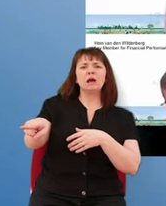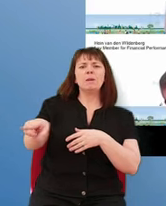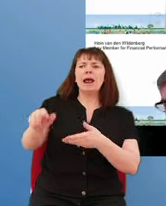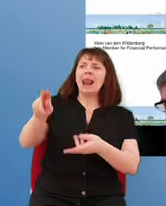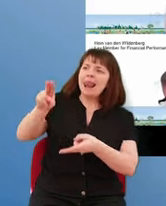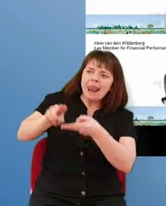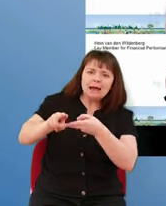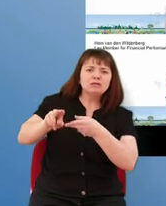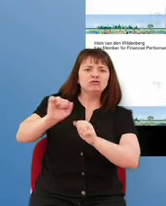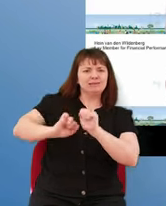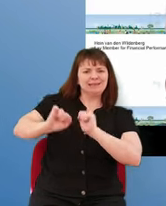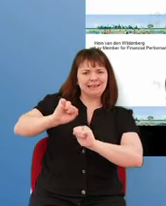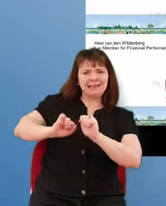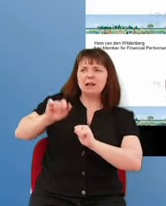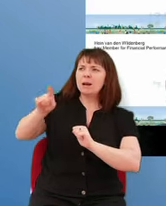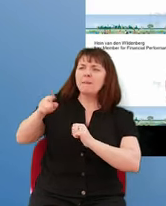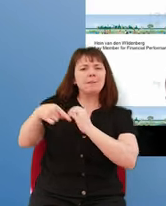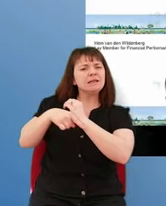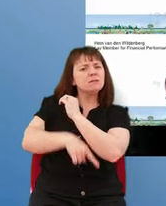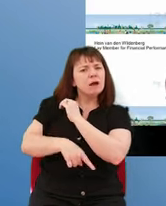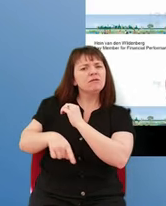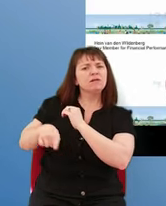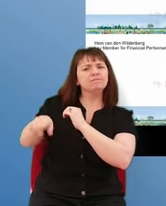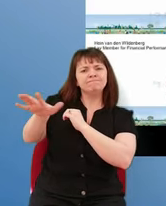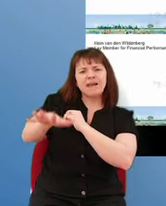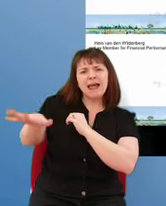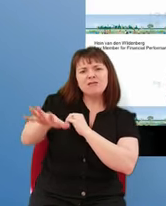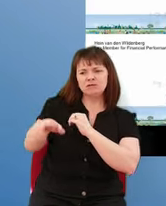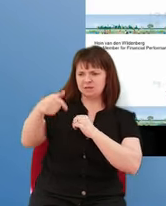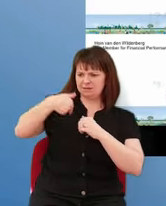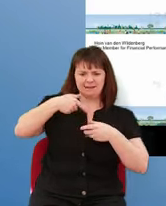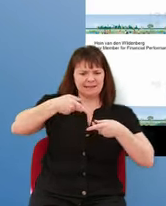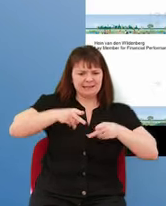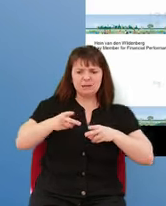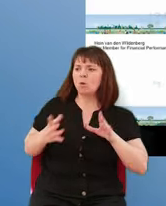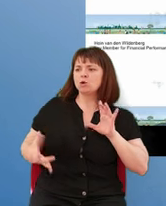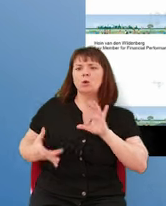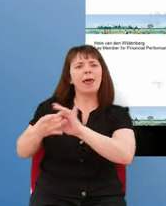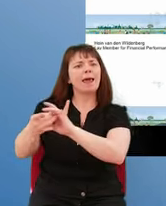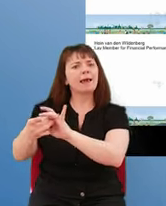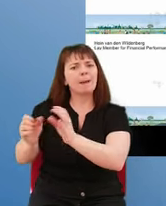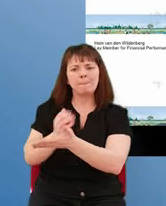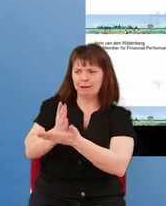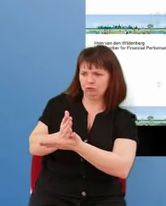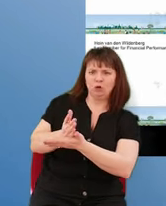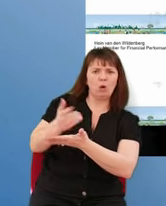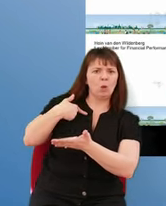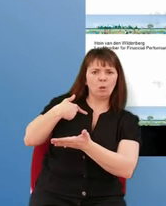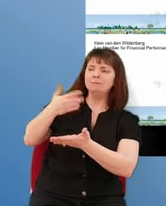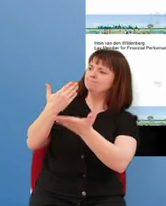on to ensure we do address some of those health inequalities. So I think there might be opportunities to link many things.